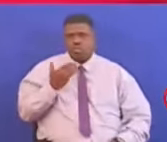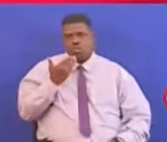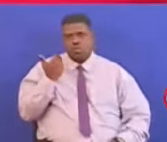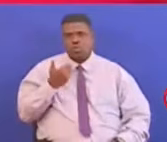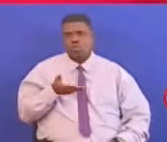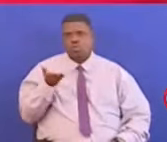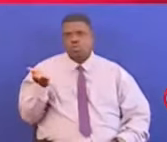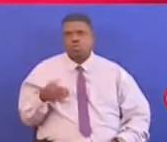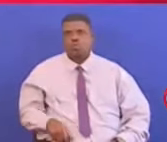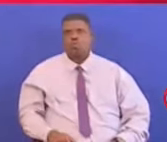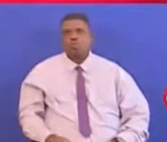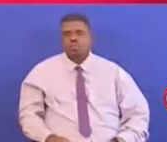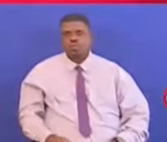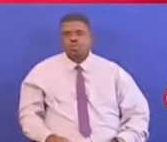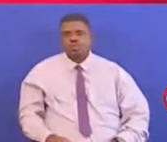Honorable